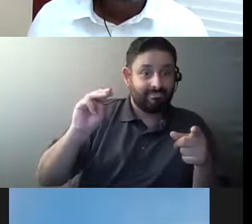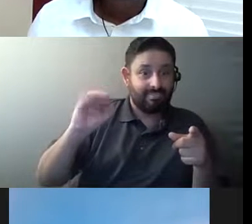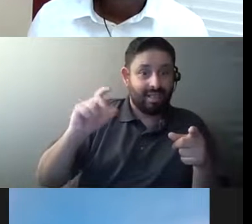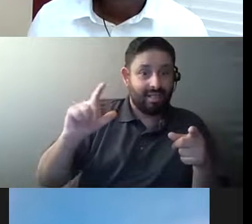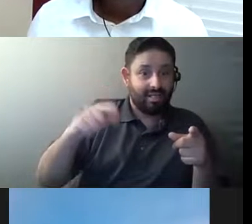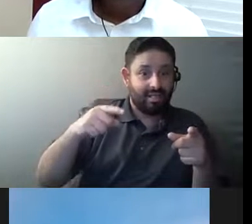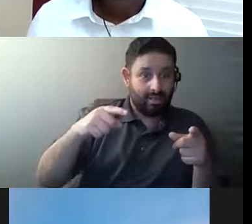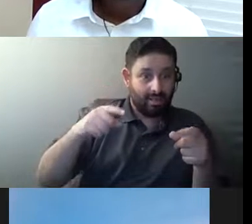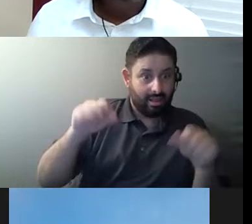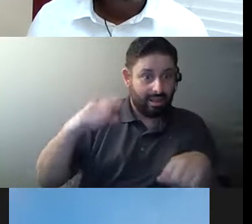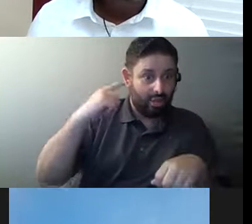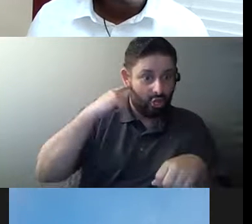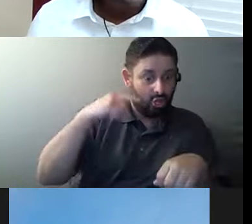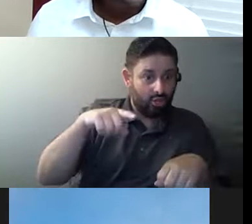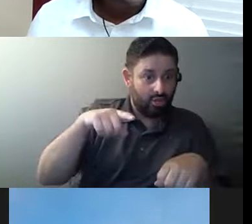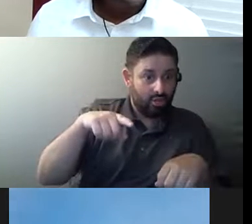Michael?